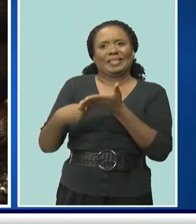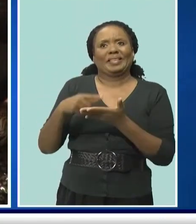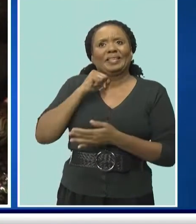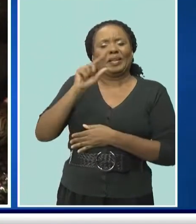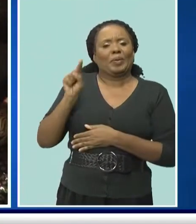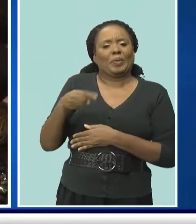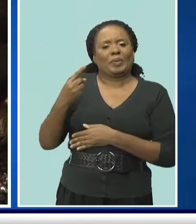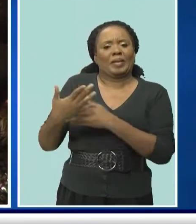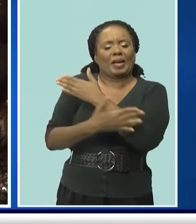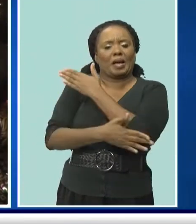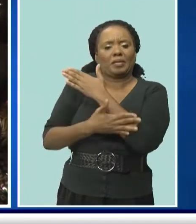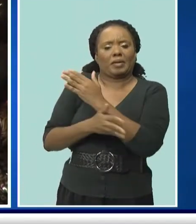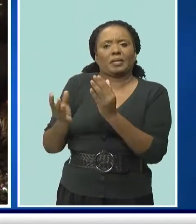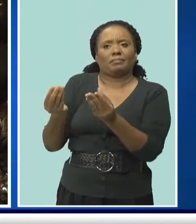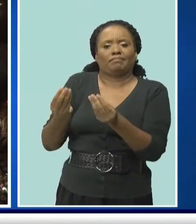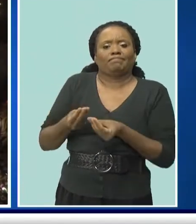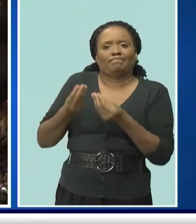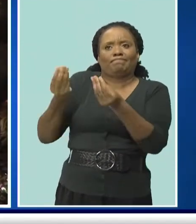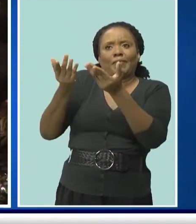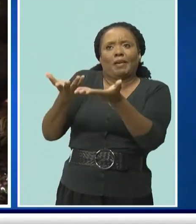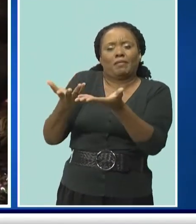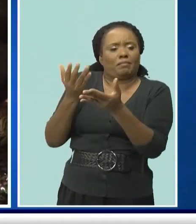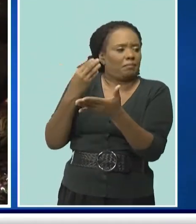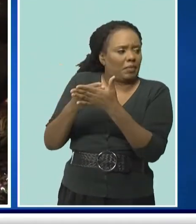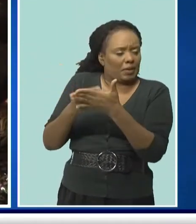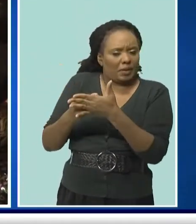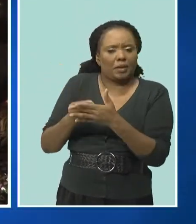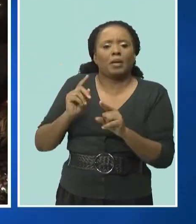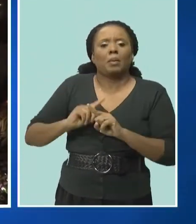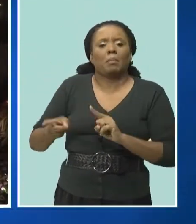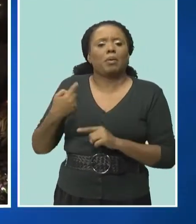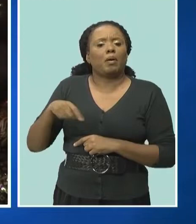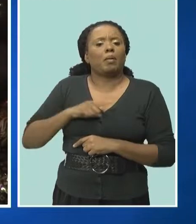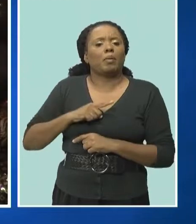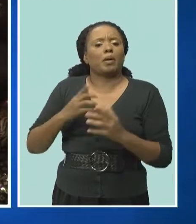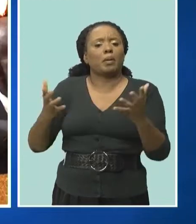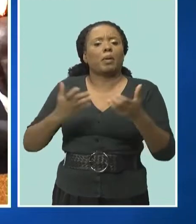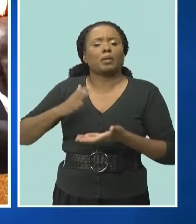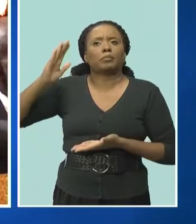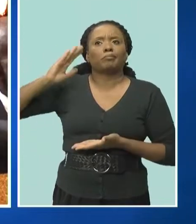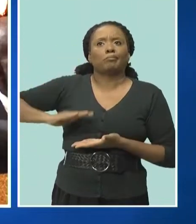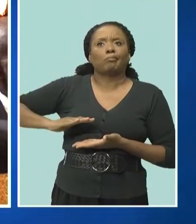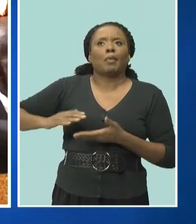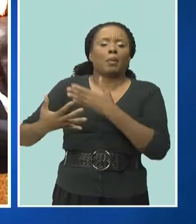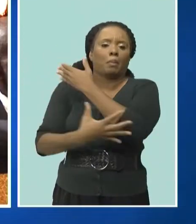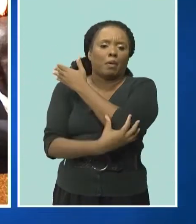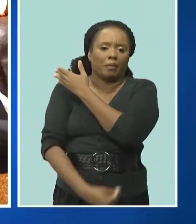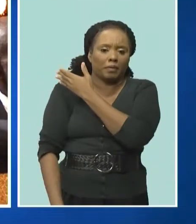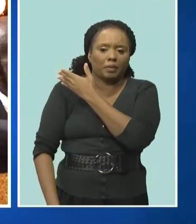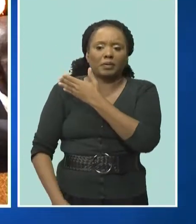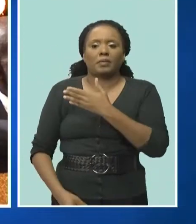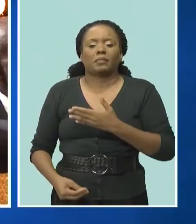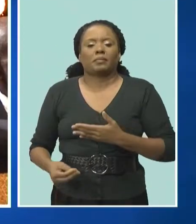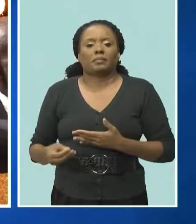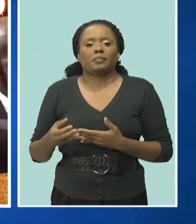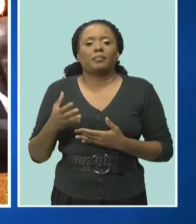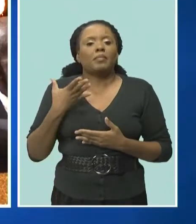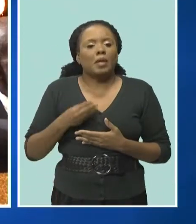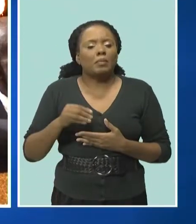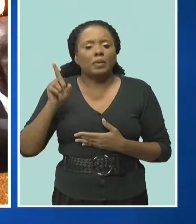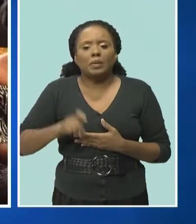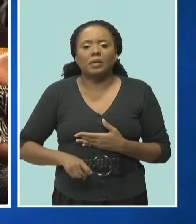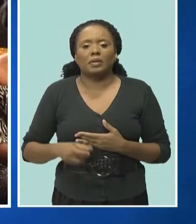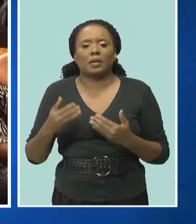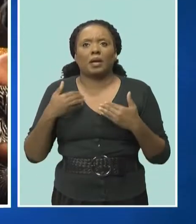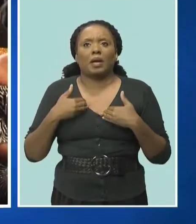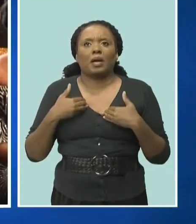only having the World Bank have as its goal the reduction of poverty, but also the creation of a global common goods.